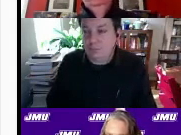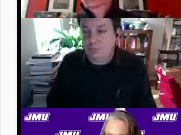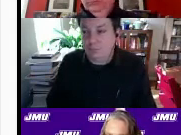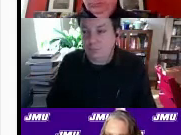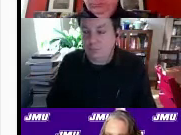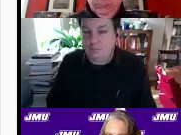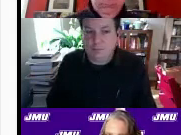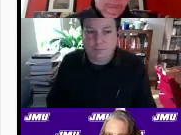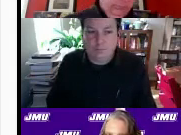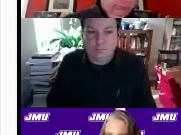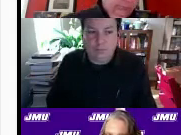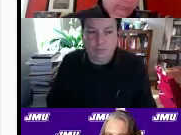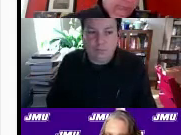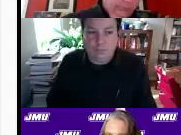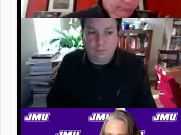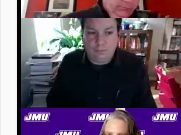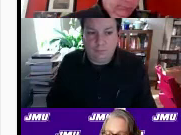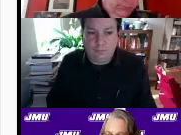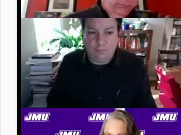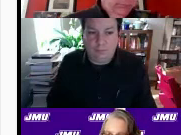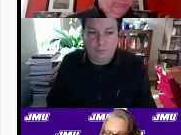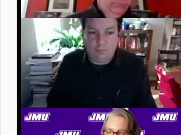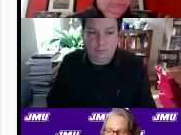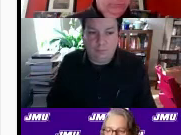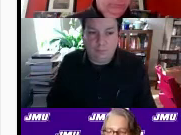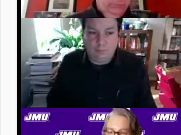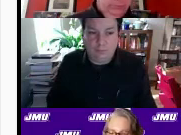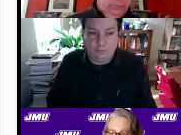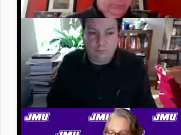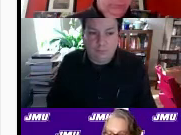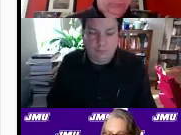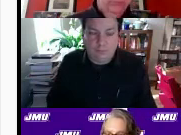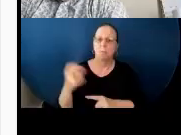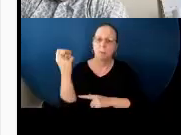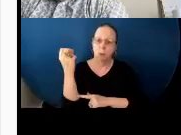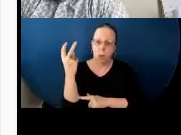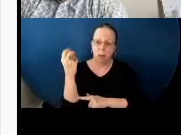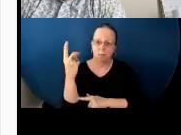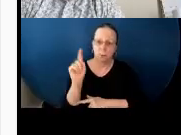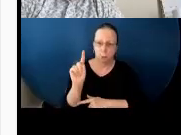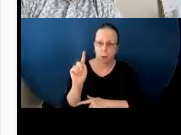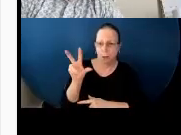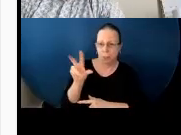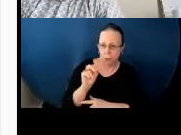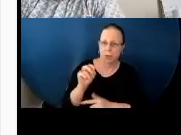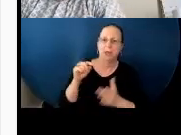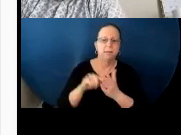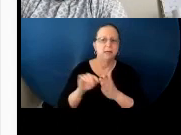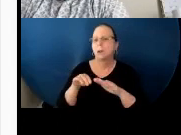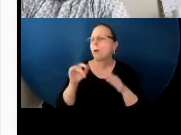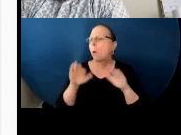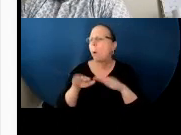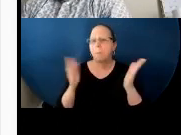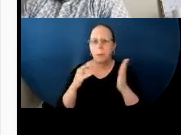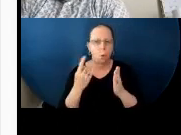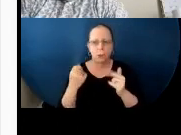with John on Friday, May 7th from 12 to 1:30. These are open only to our registrants of this webinar to give